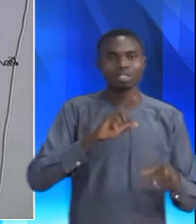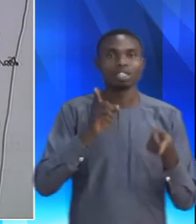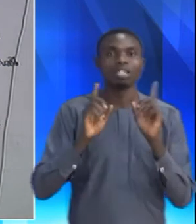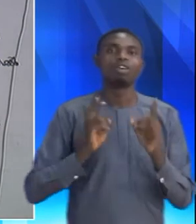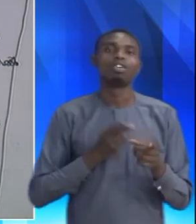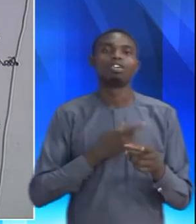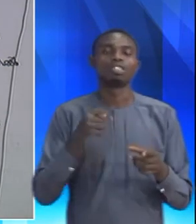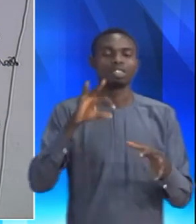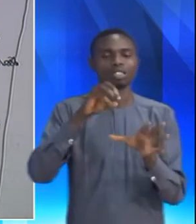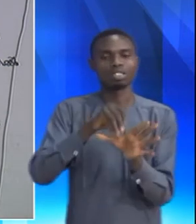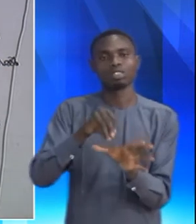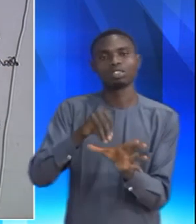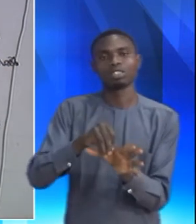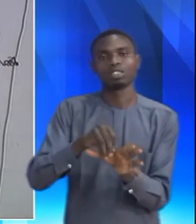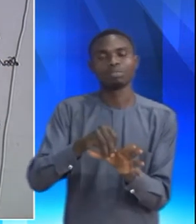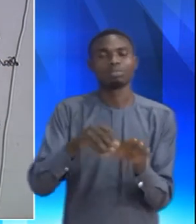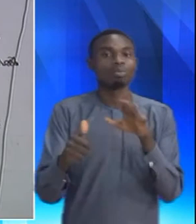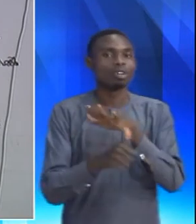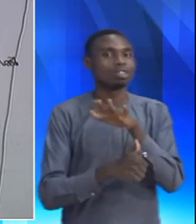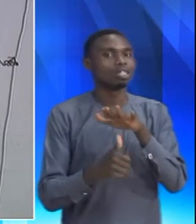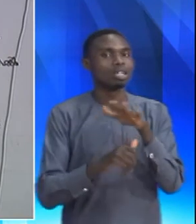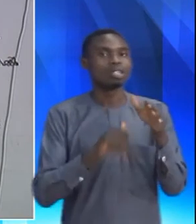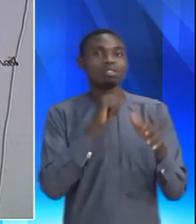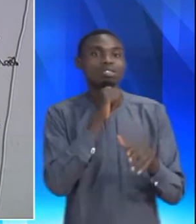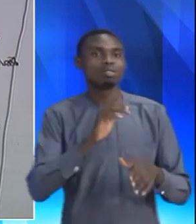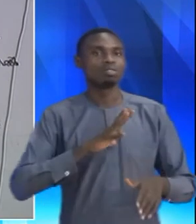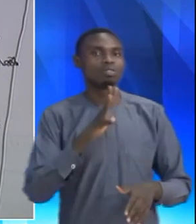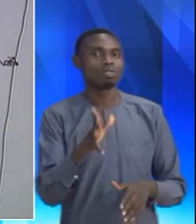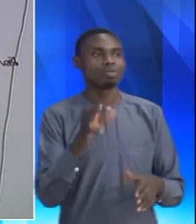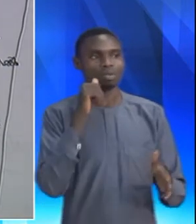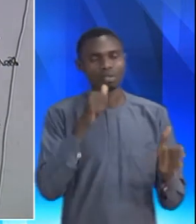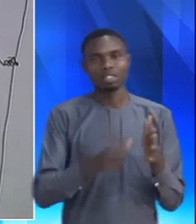under informal letter. Also,